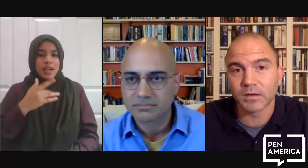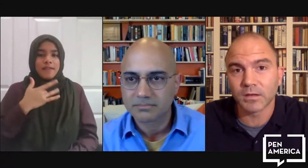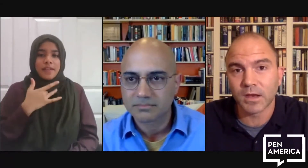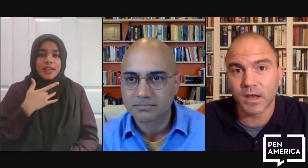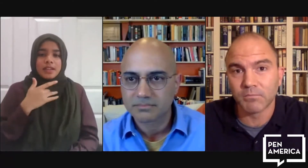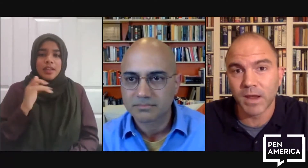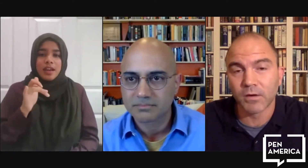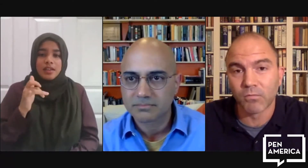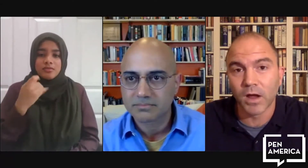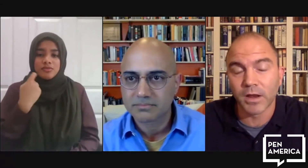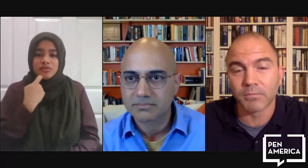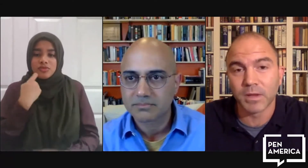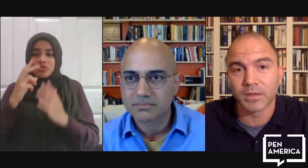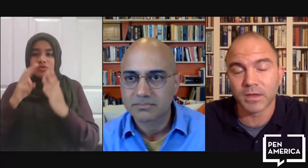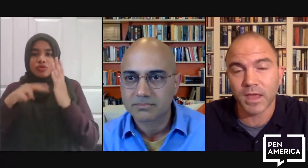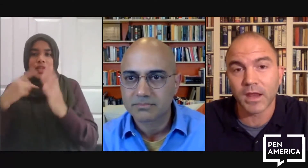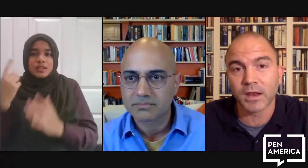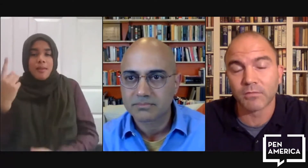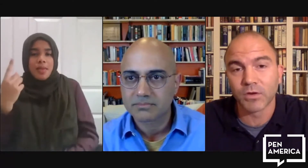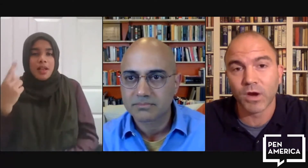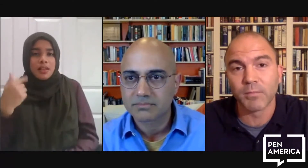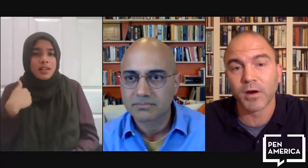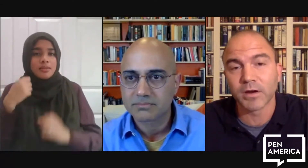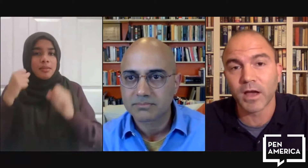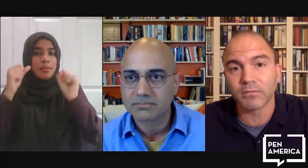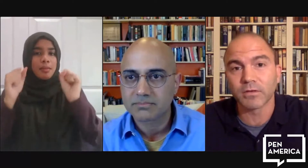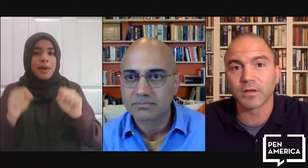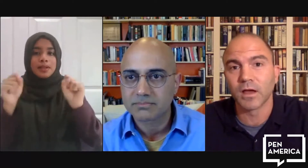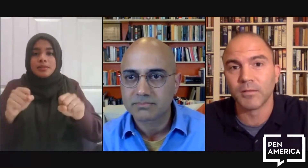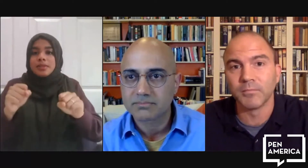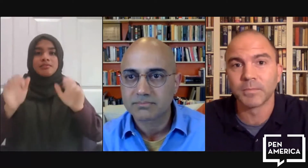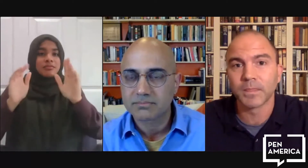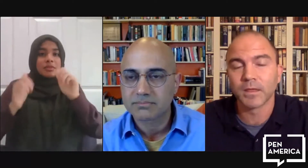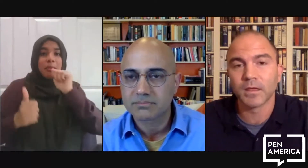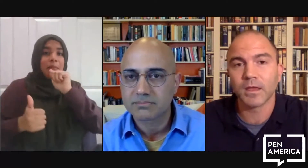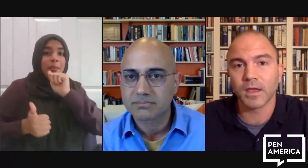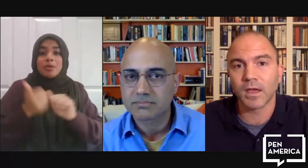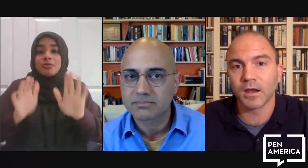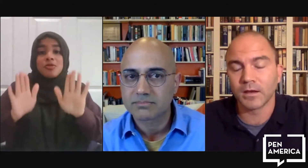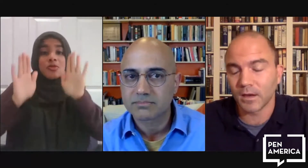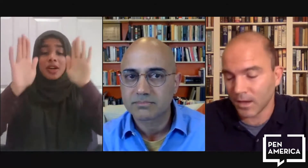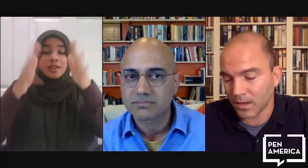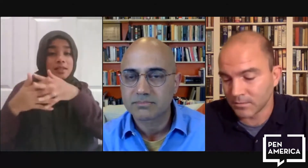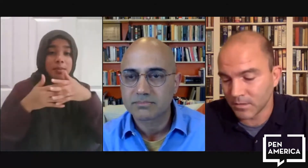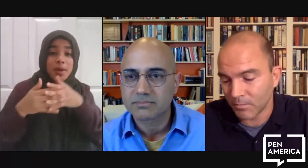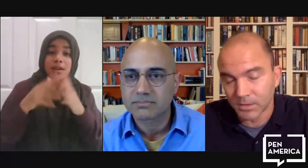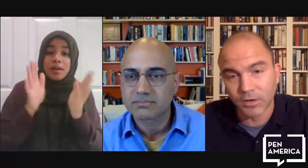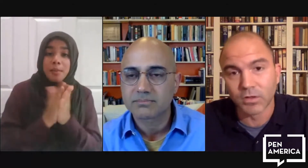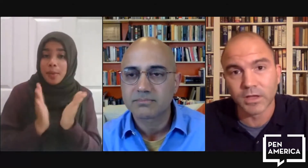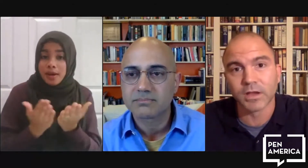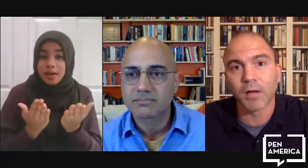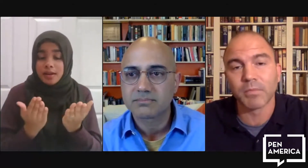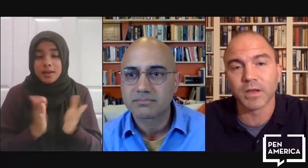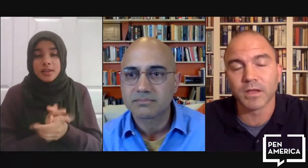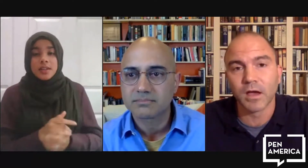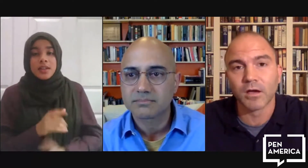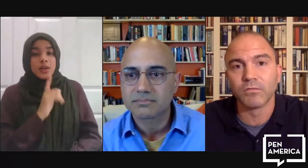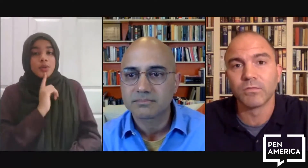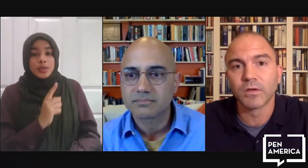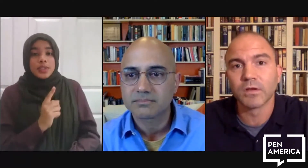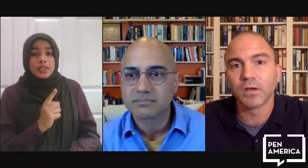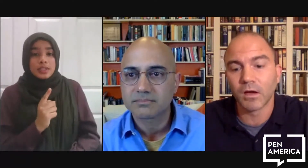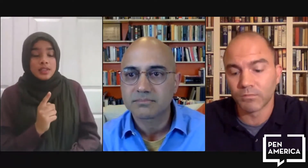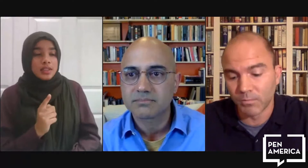that had made a run at being in the canon of the great American novel. And I mean, literally in the company